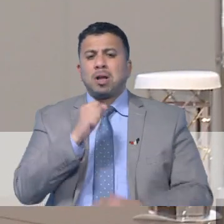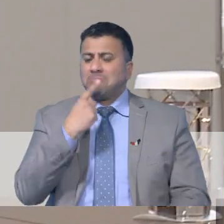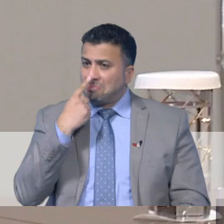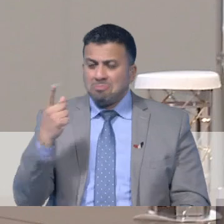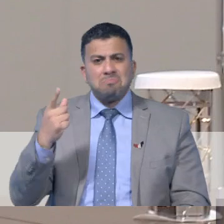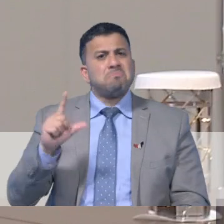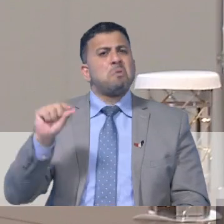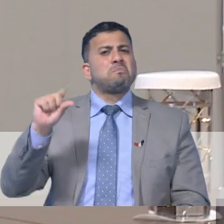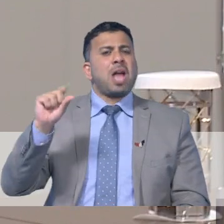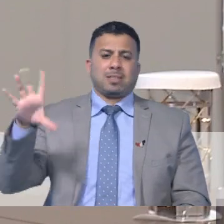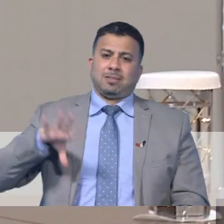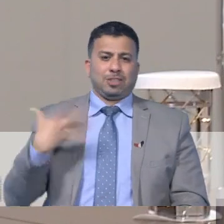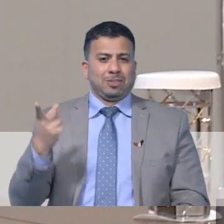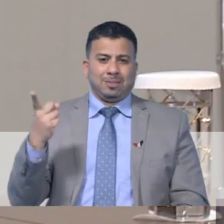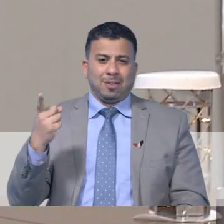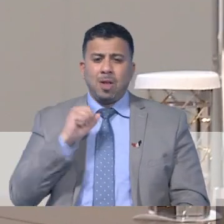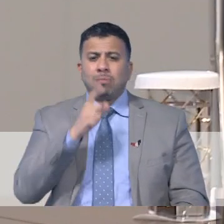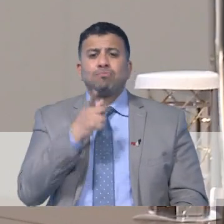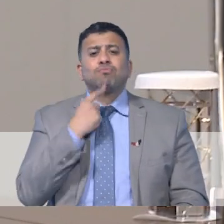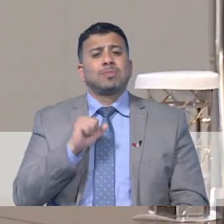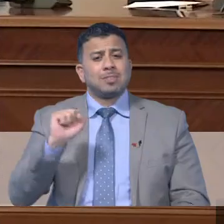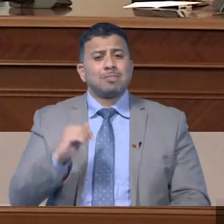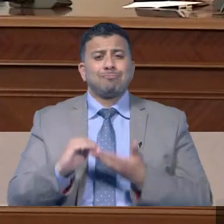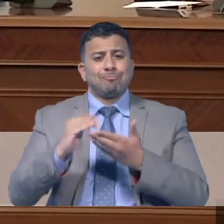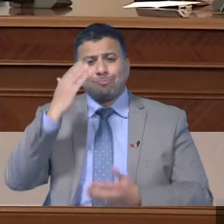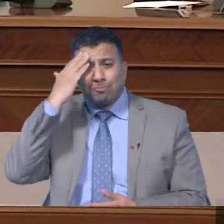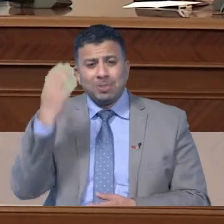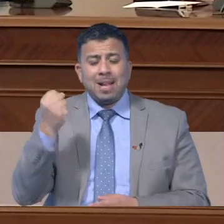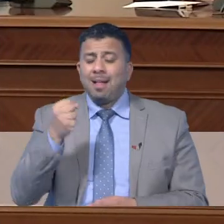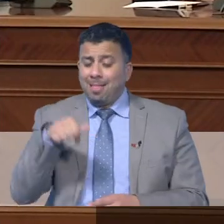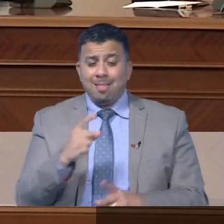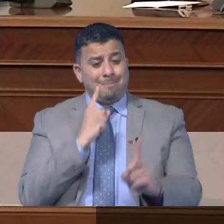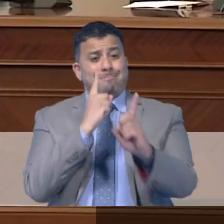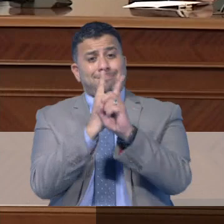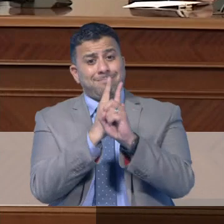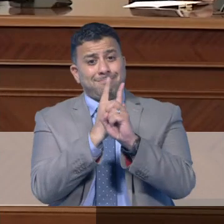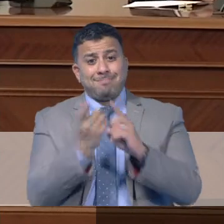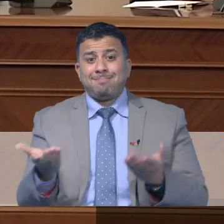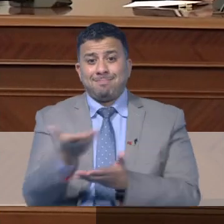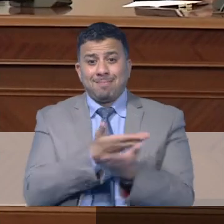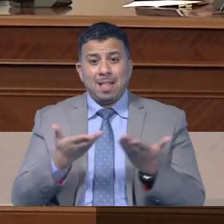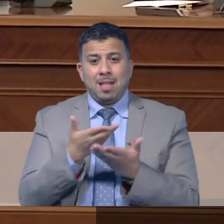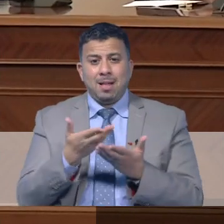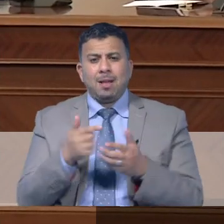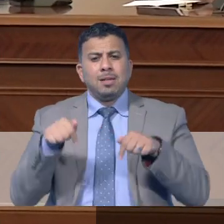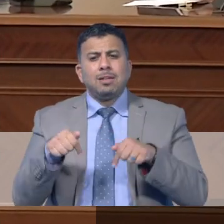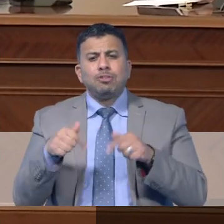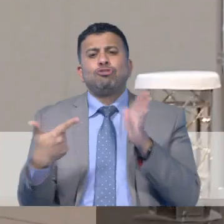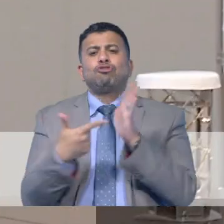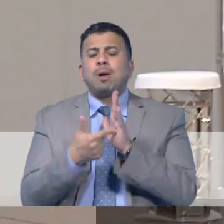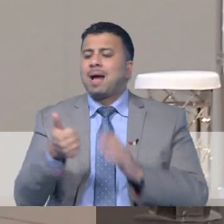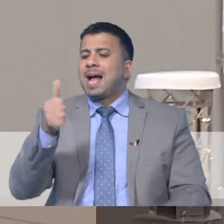are extremely honored that His Highness has joined us this evening, because the University of